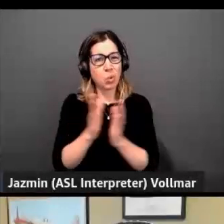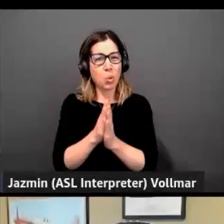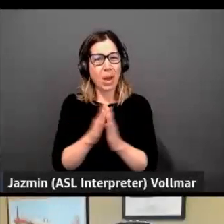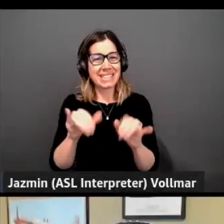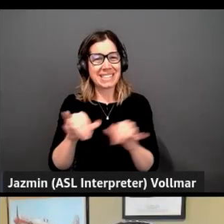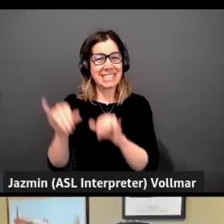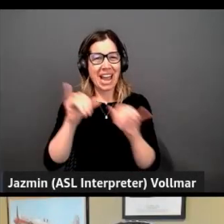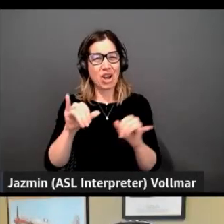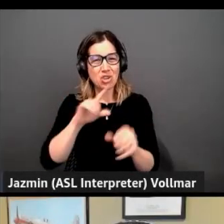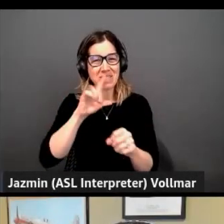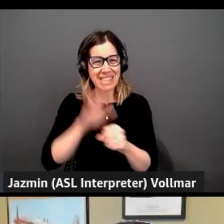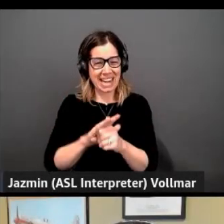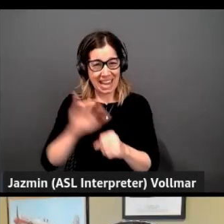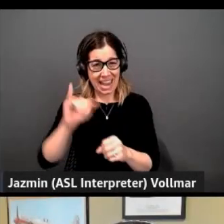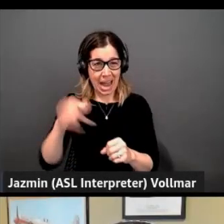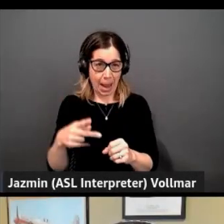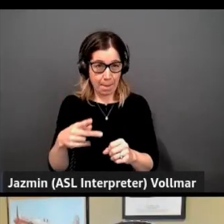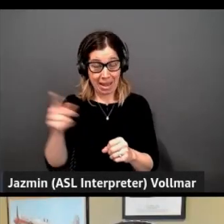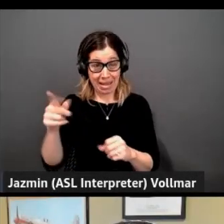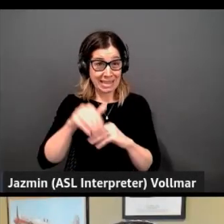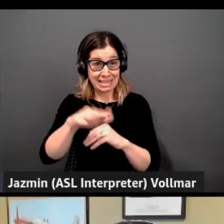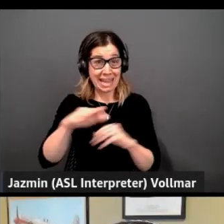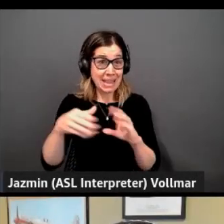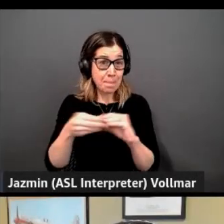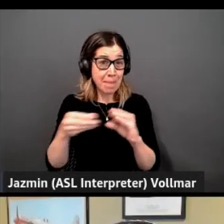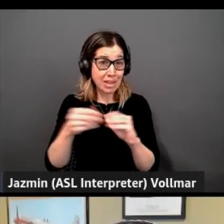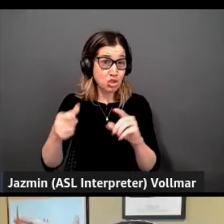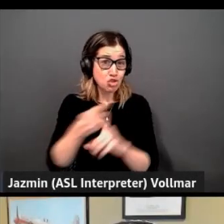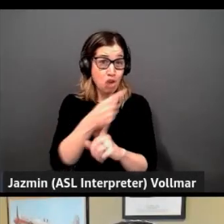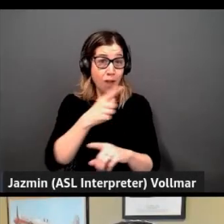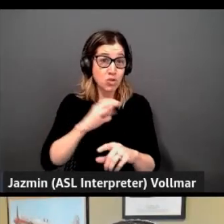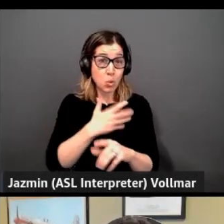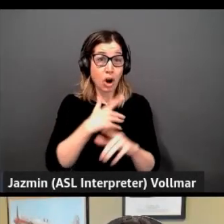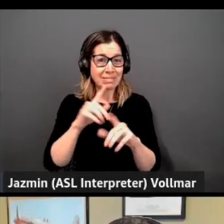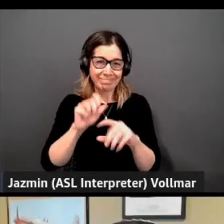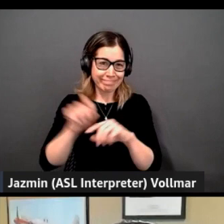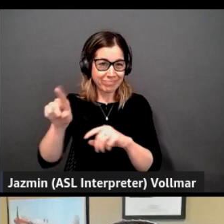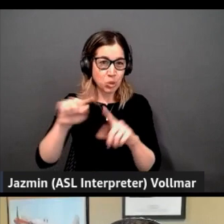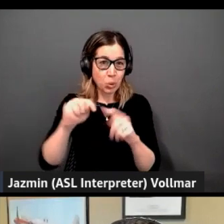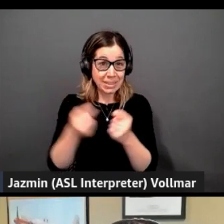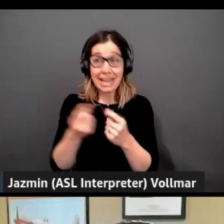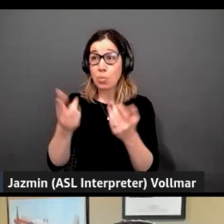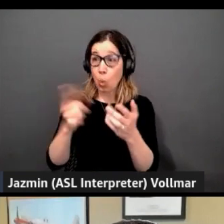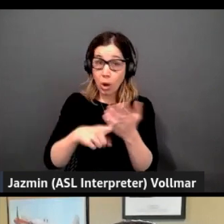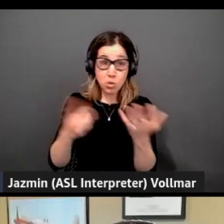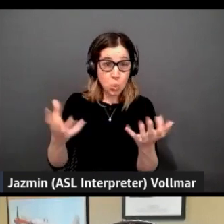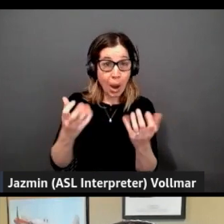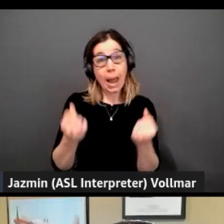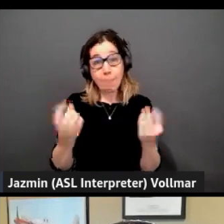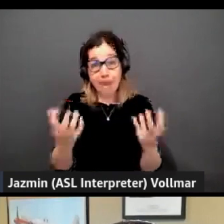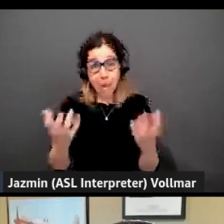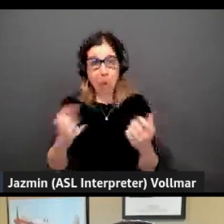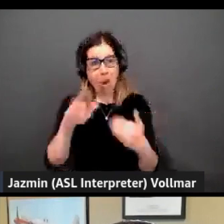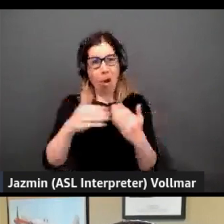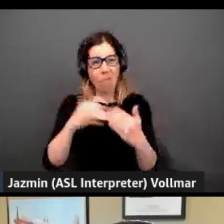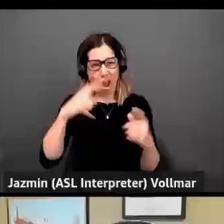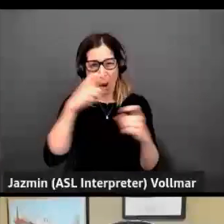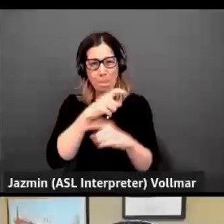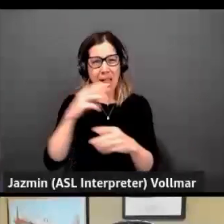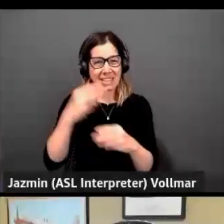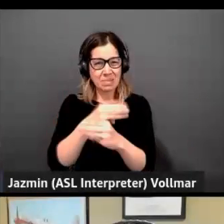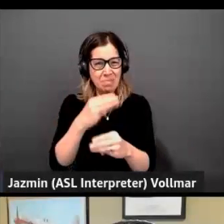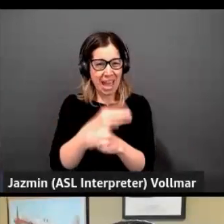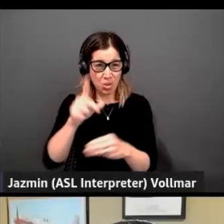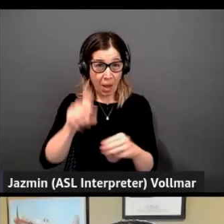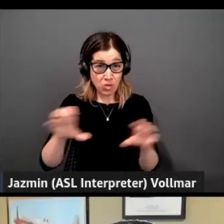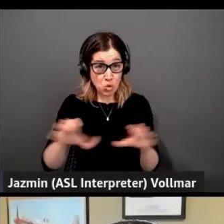IP. And what that did, it sent the message off to our team, and you'd have to tell them why you want it and how many you want. So all that complex math I talked about, you'd have to kind of do